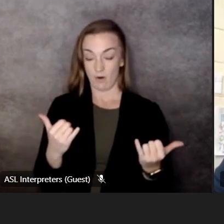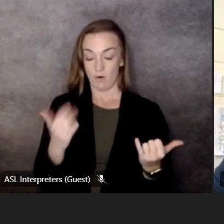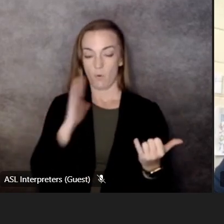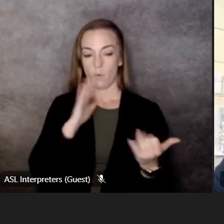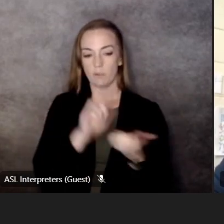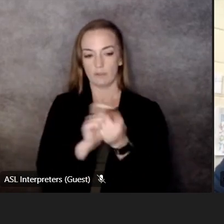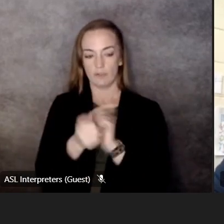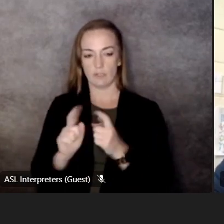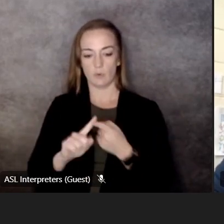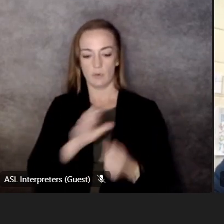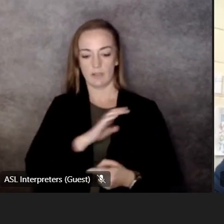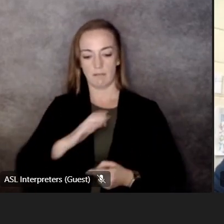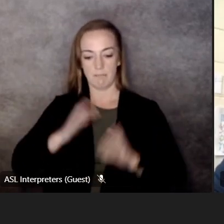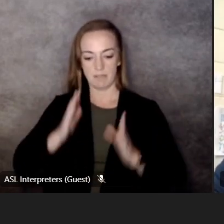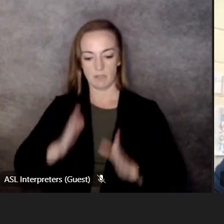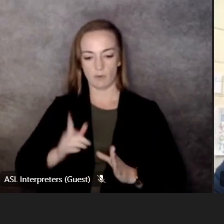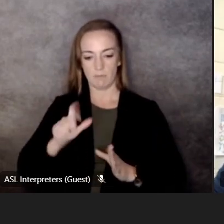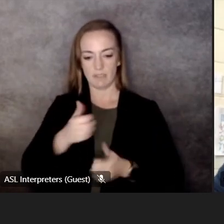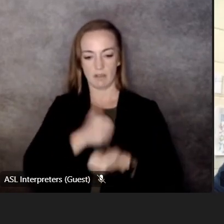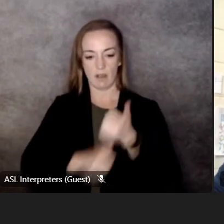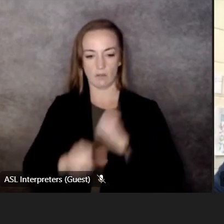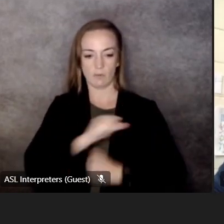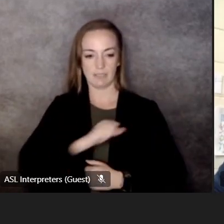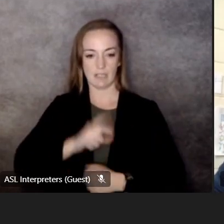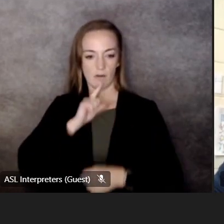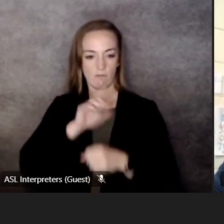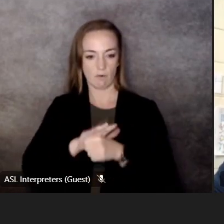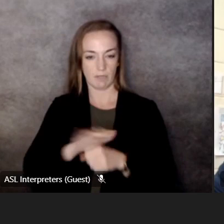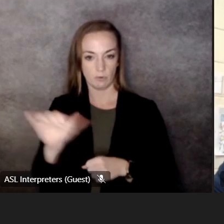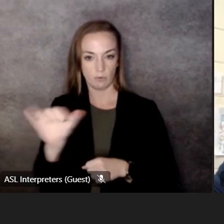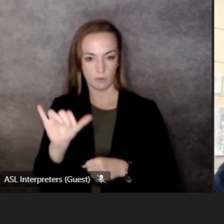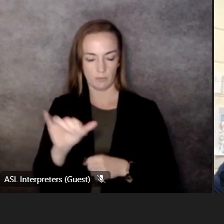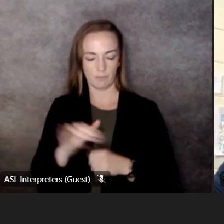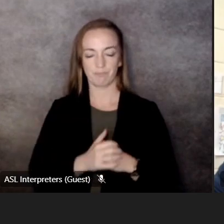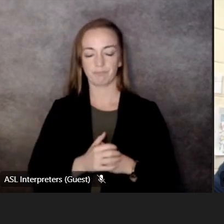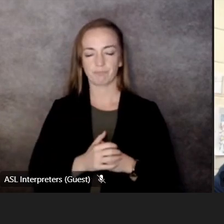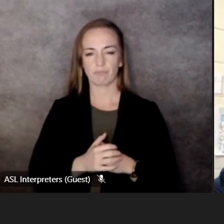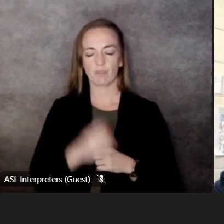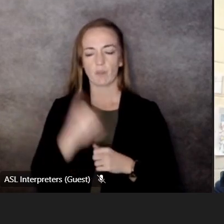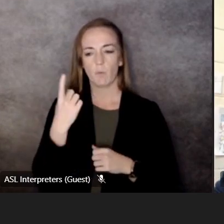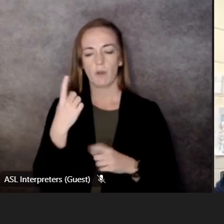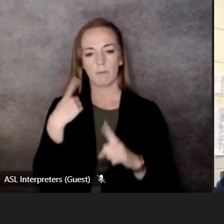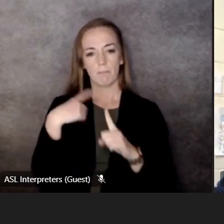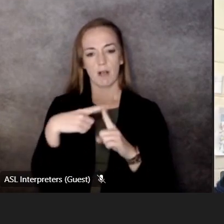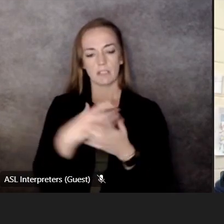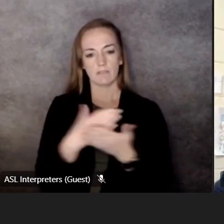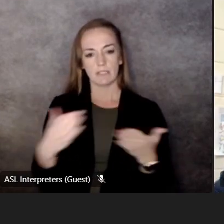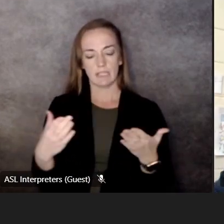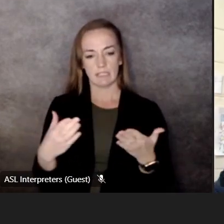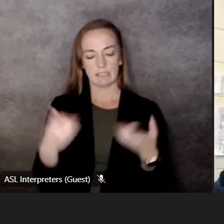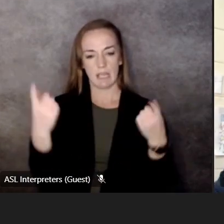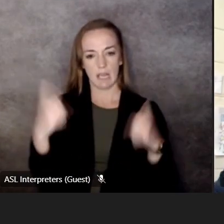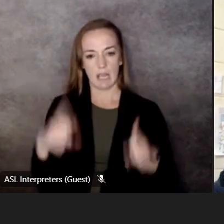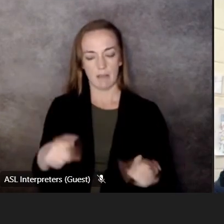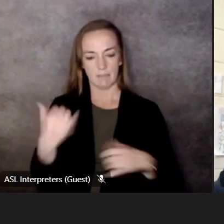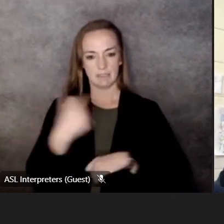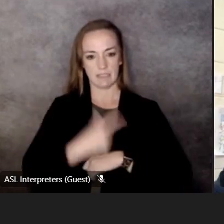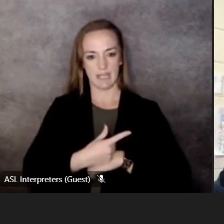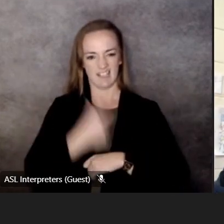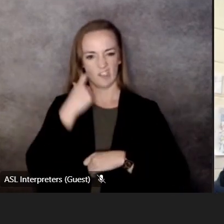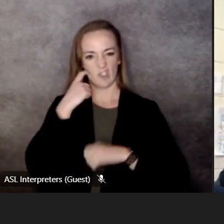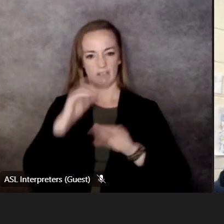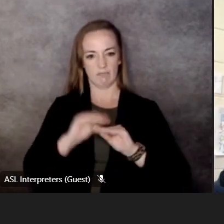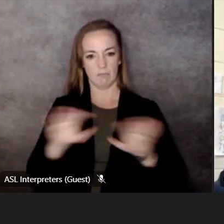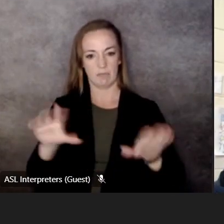that's in the works. One of the positive things that came out today that I think we're excited about